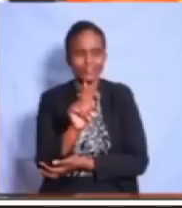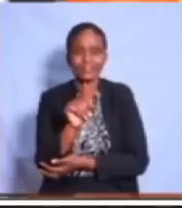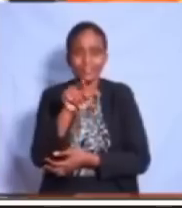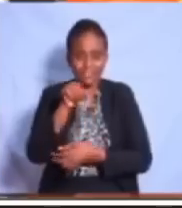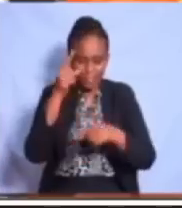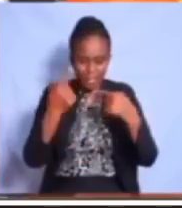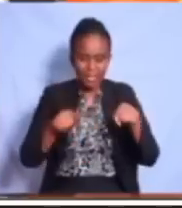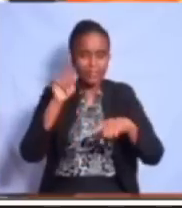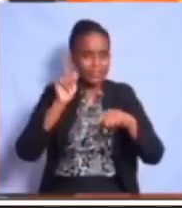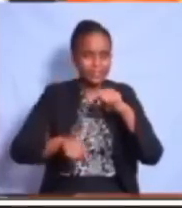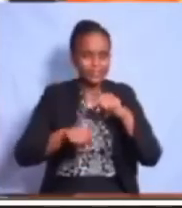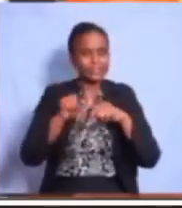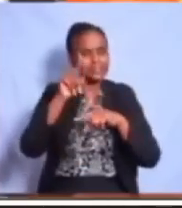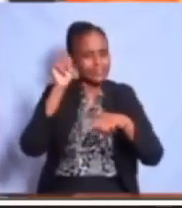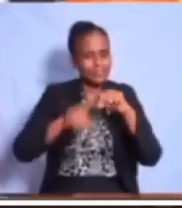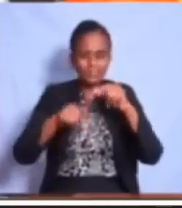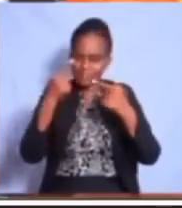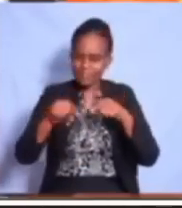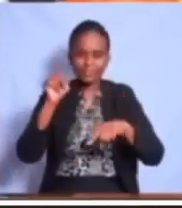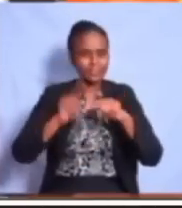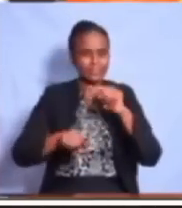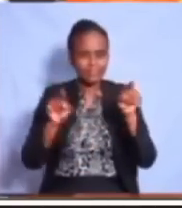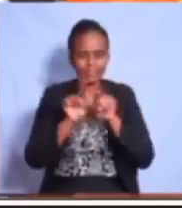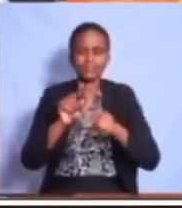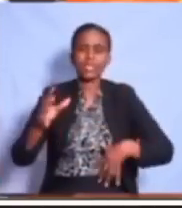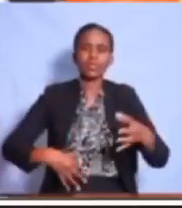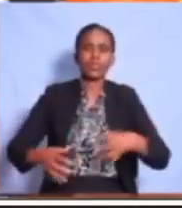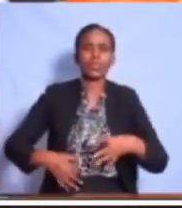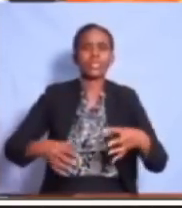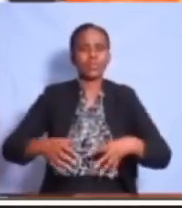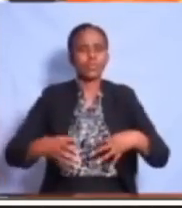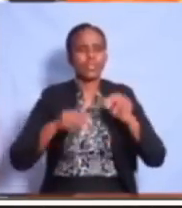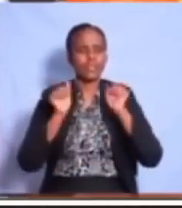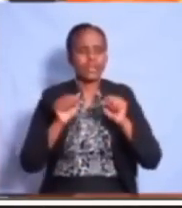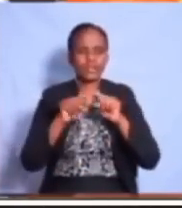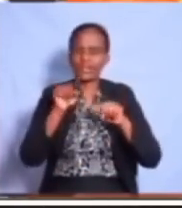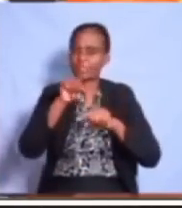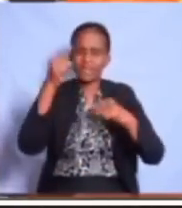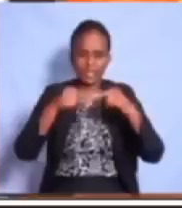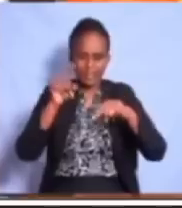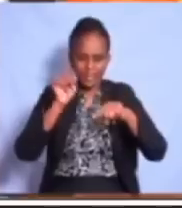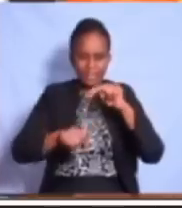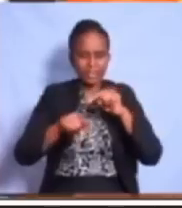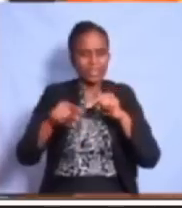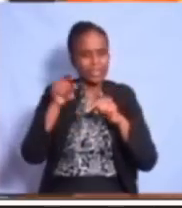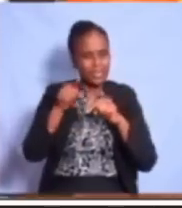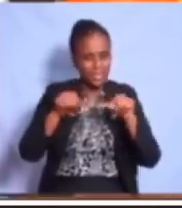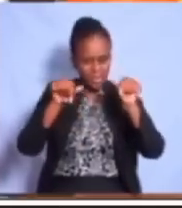happen. It will not happen. You can complain as much as you want. The audits are